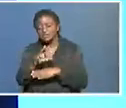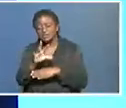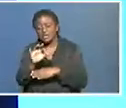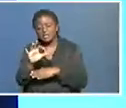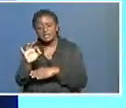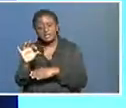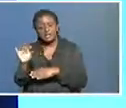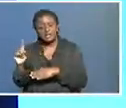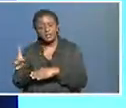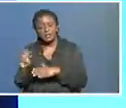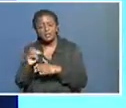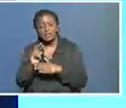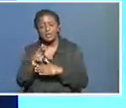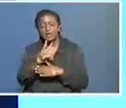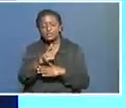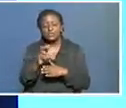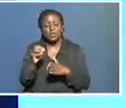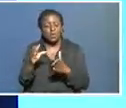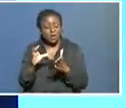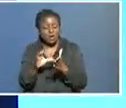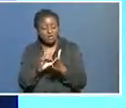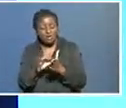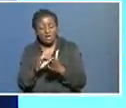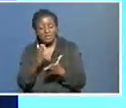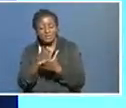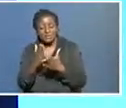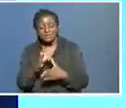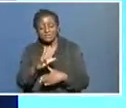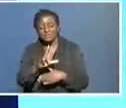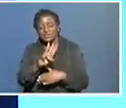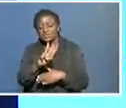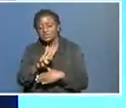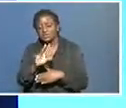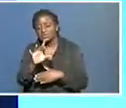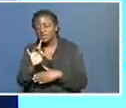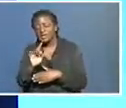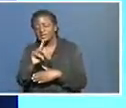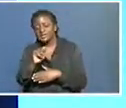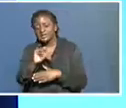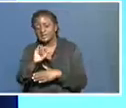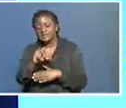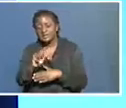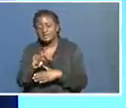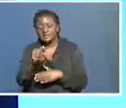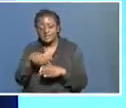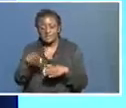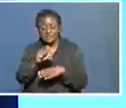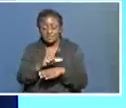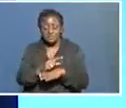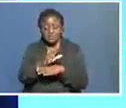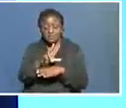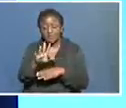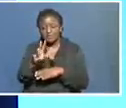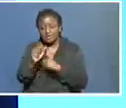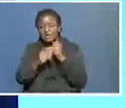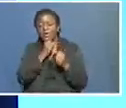502-9991 or 2, or Crime Stoppers at 328-TIPS. Over in Eleuthera, a 34-year-old man